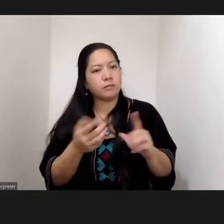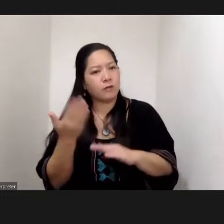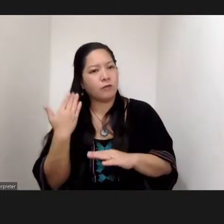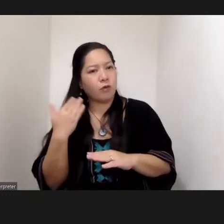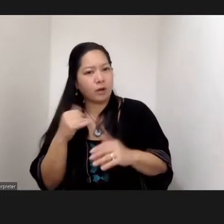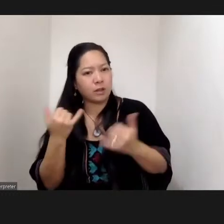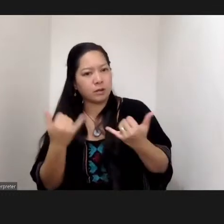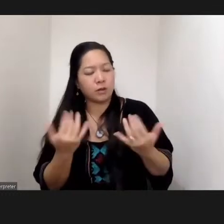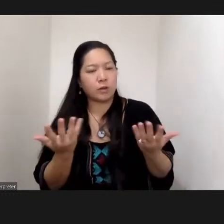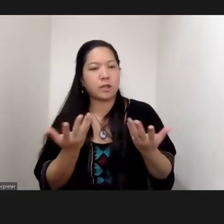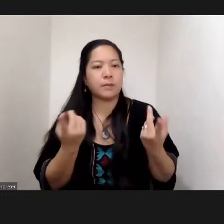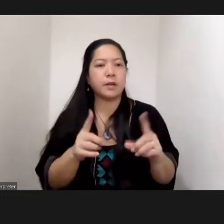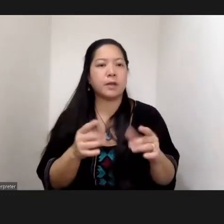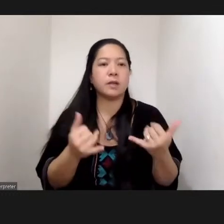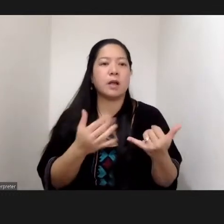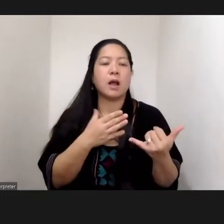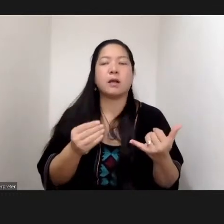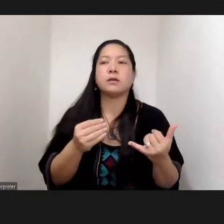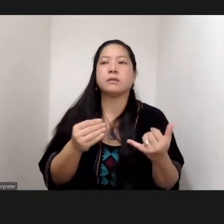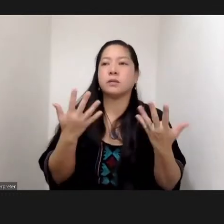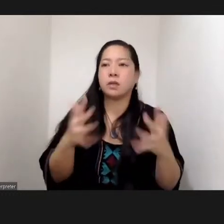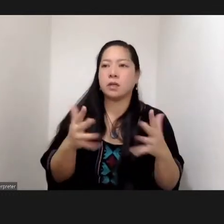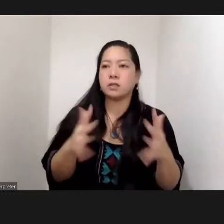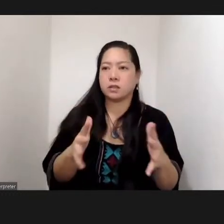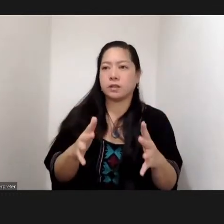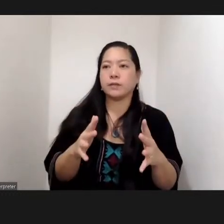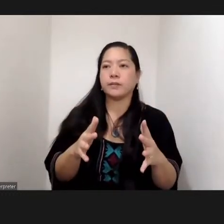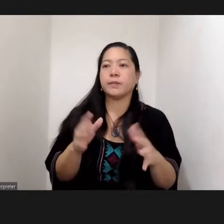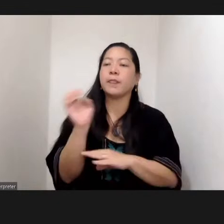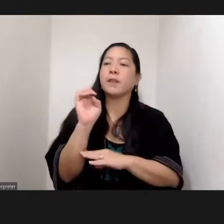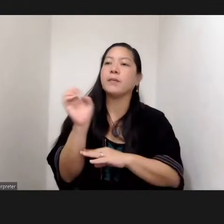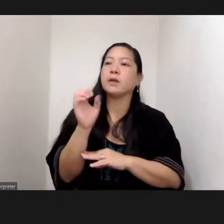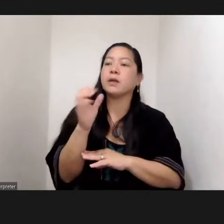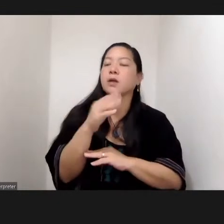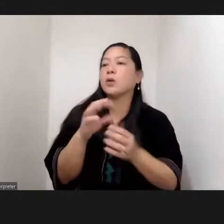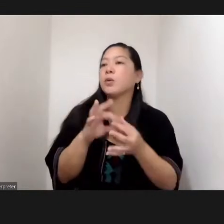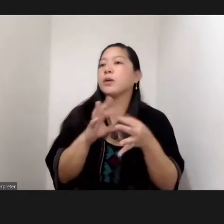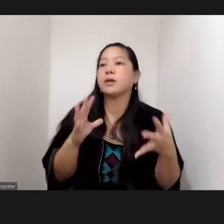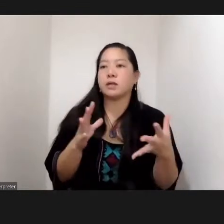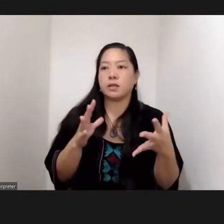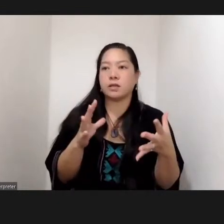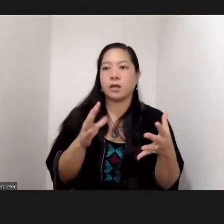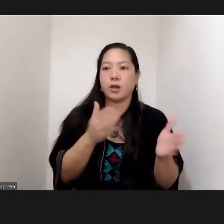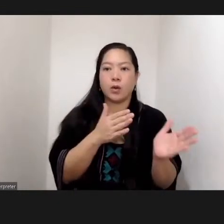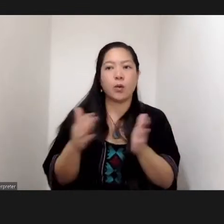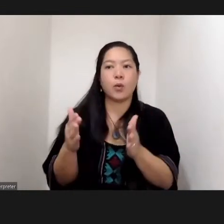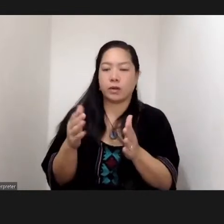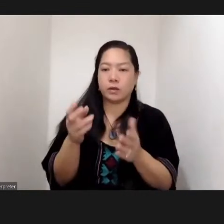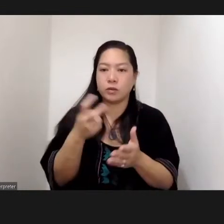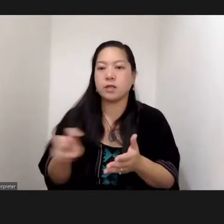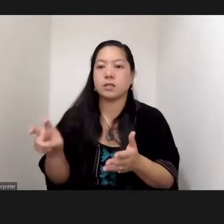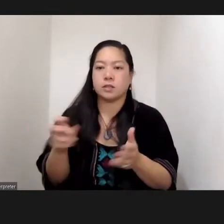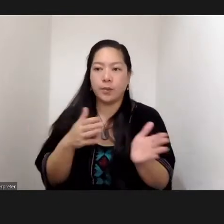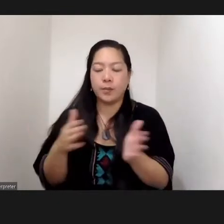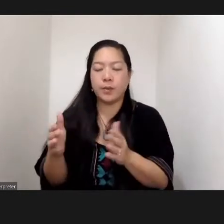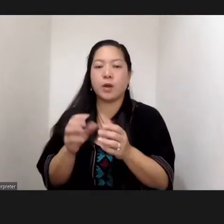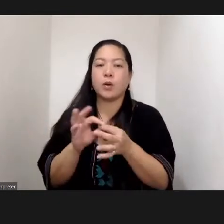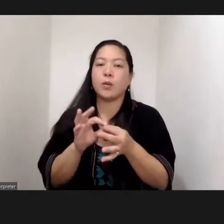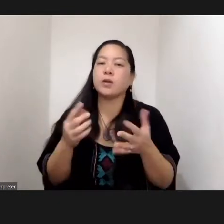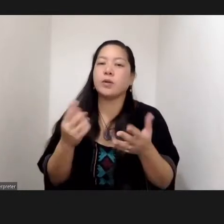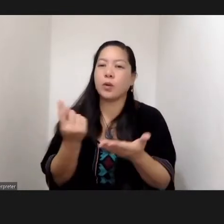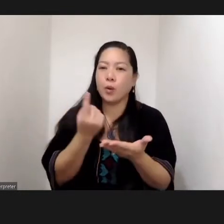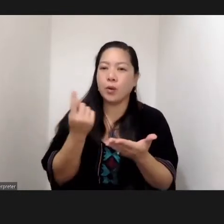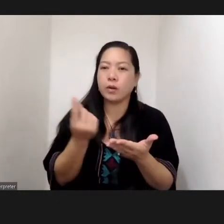Ending the public health emergency without an organized transition plan would only hurt